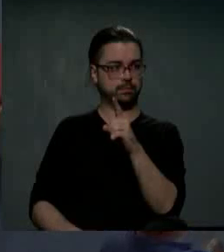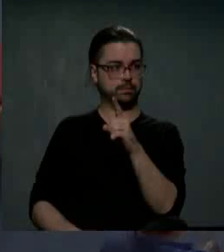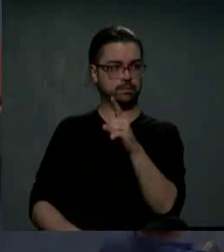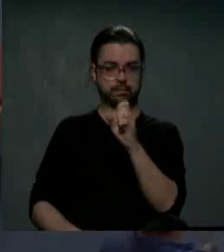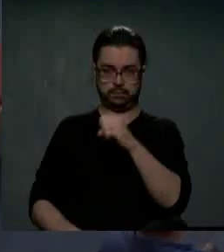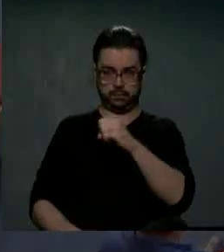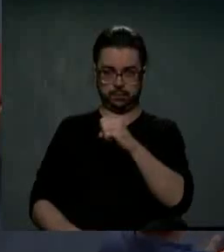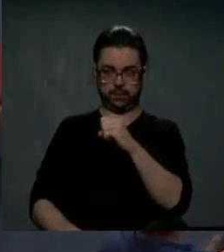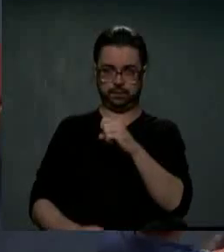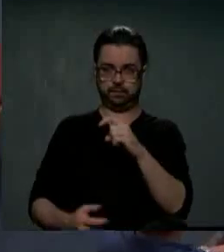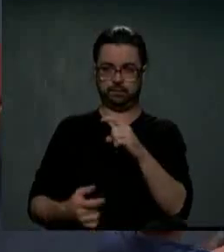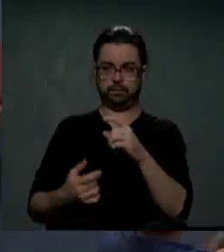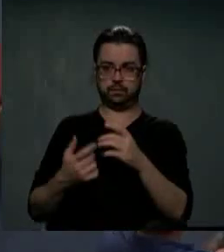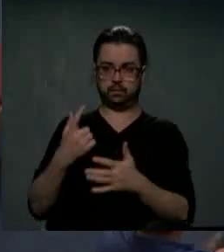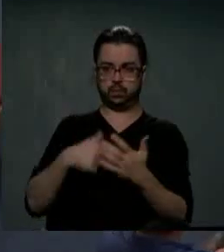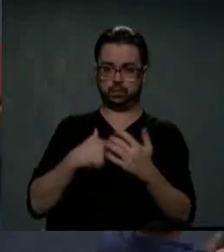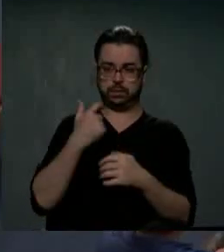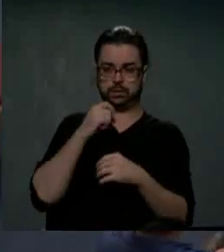Yeah, those.